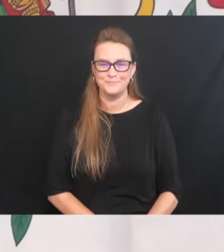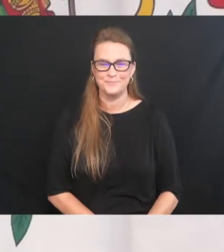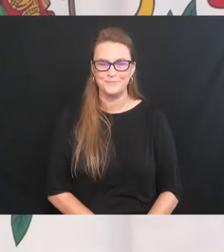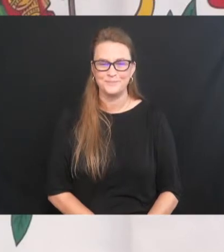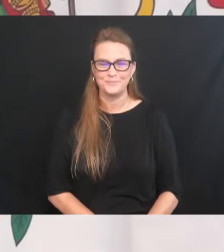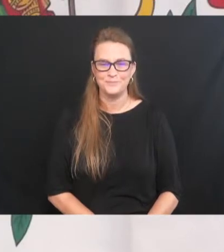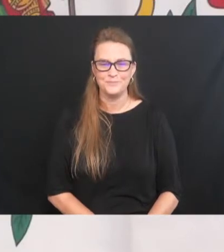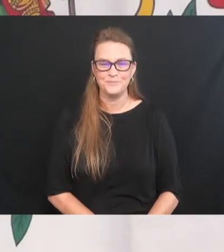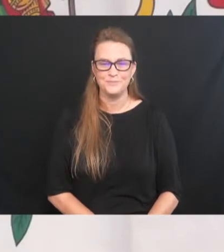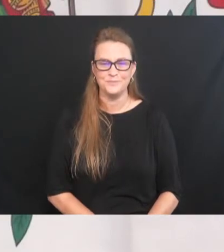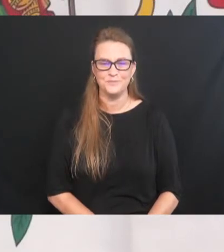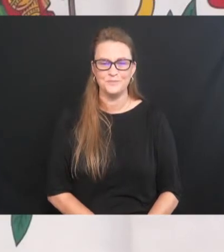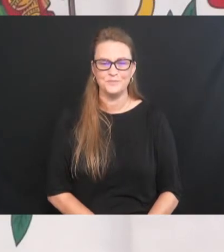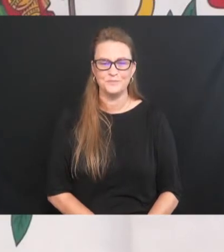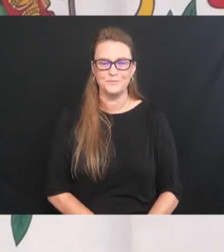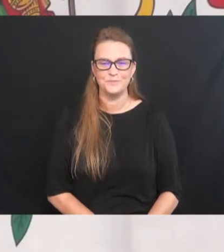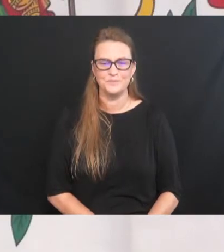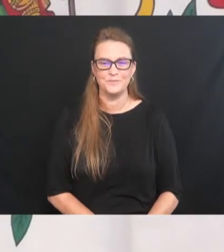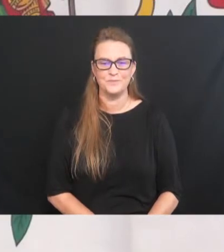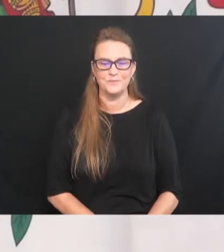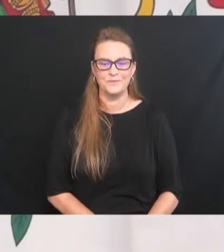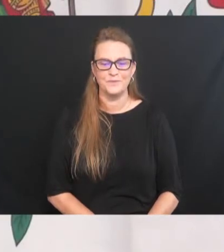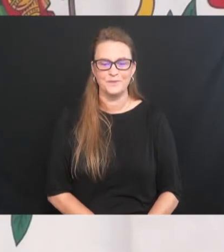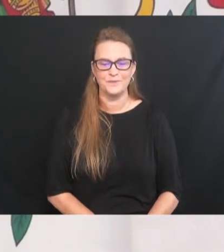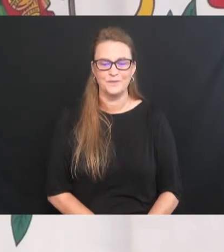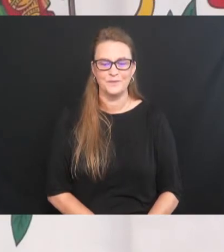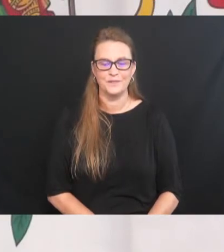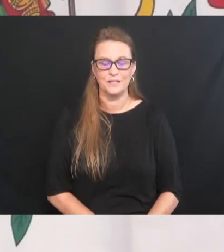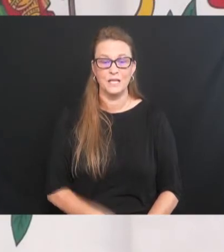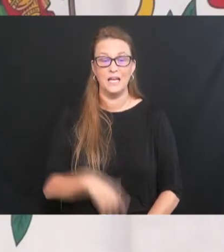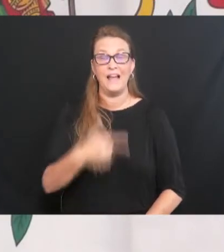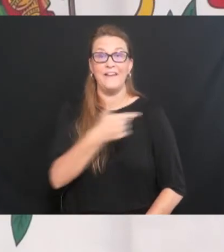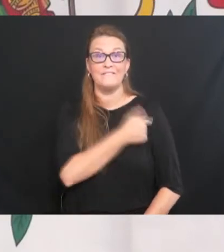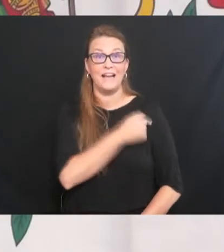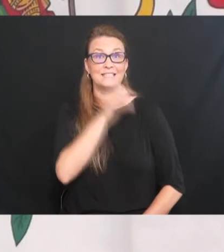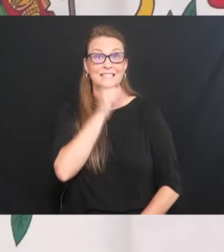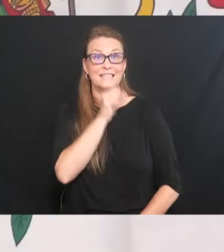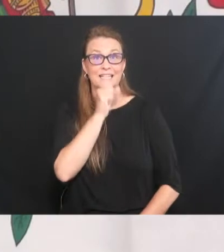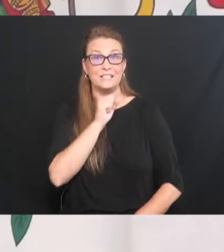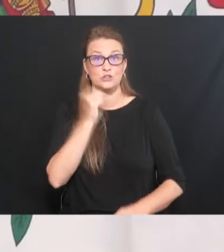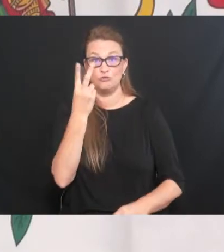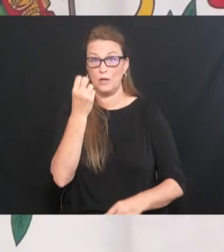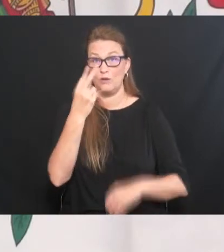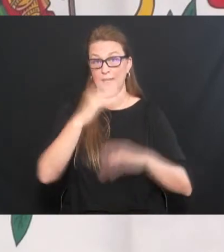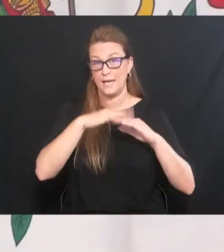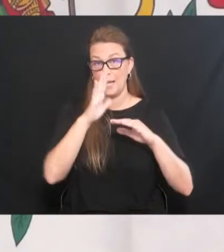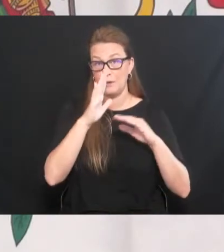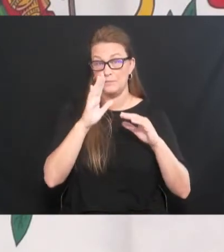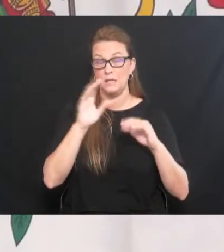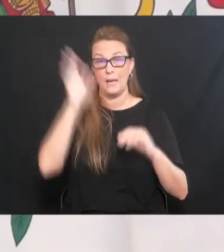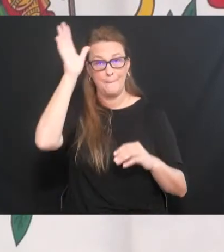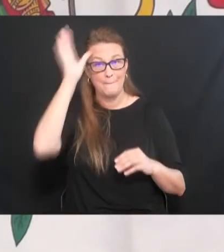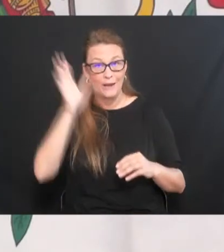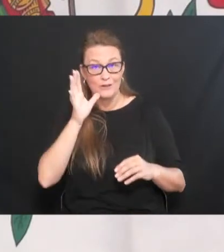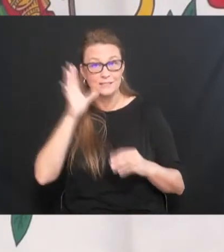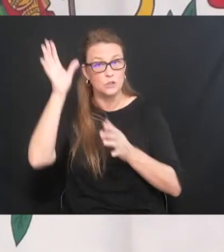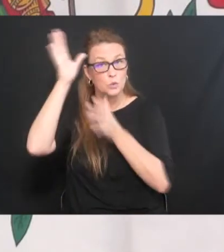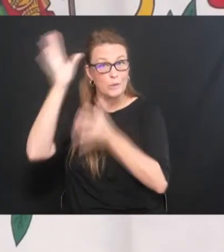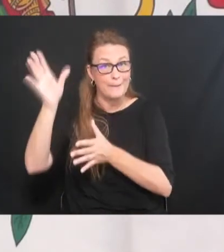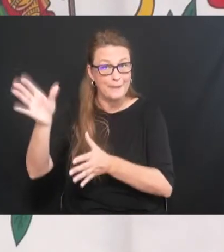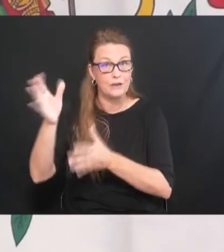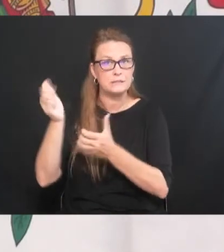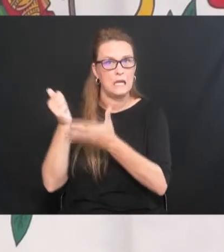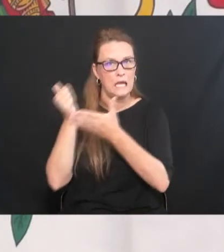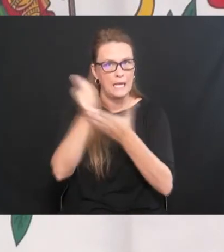I'm just going to run through these last announcements and everything. A vaccine eligibility 12 and above. I need the parents and the grandparents to help us get